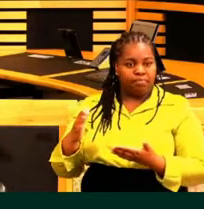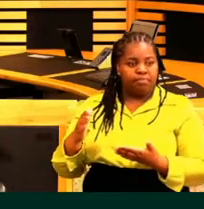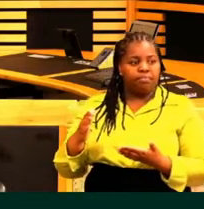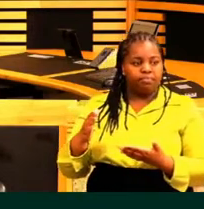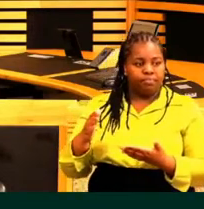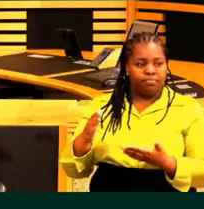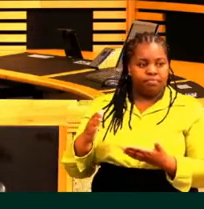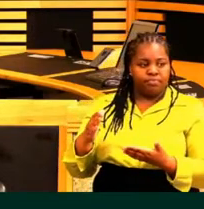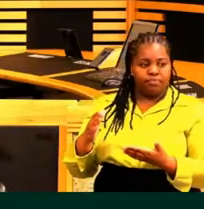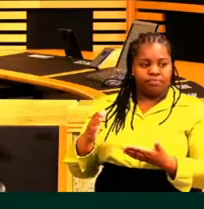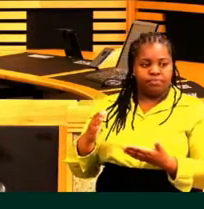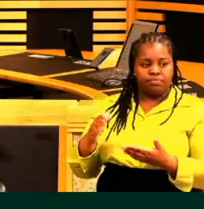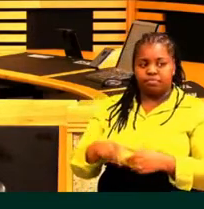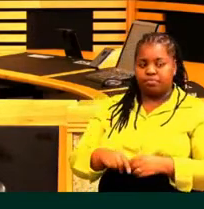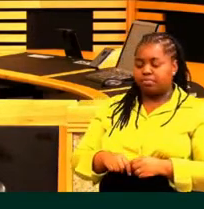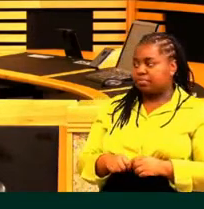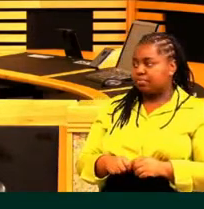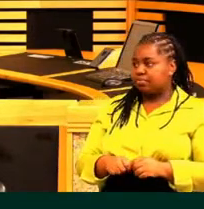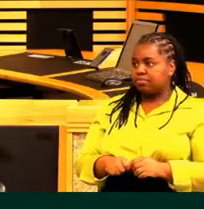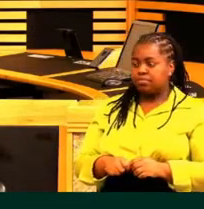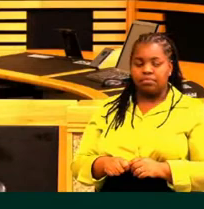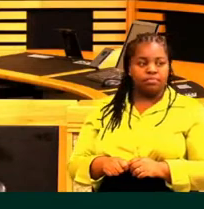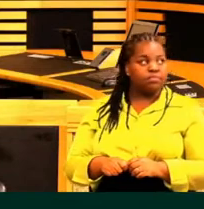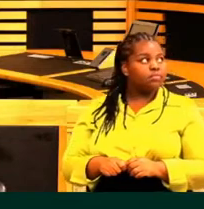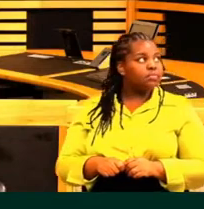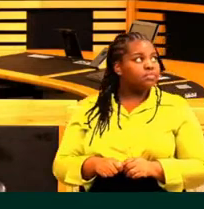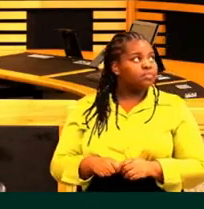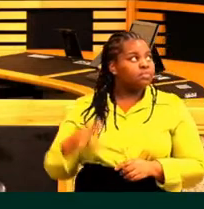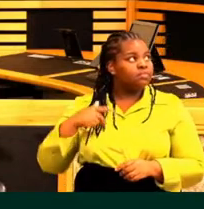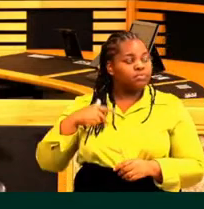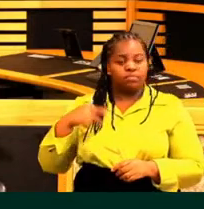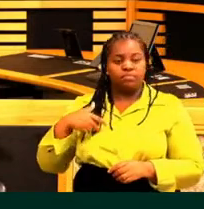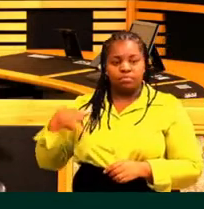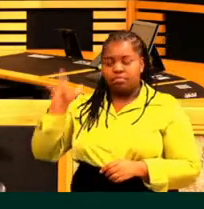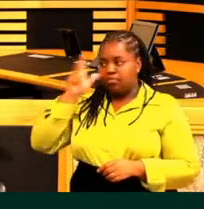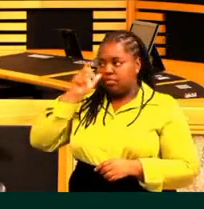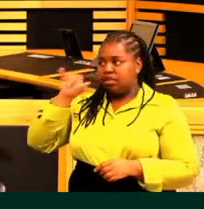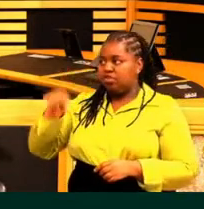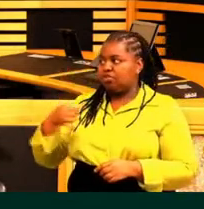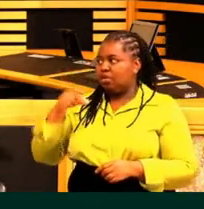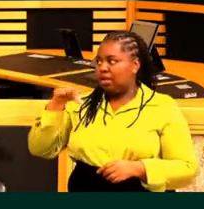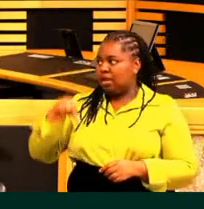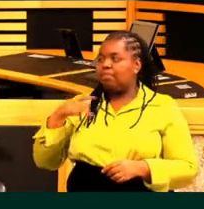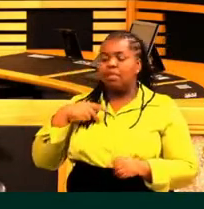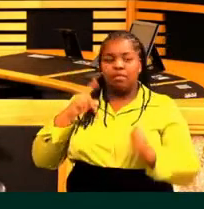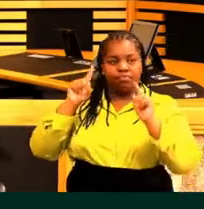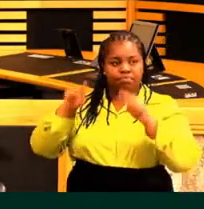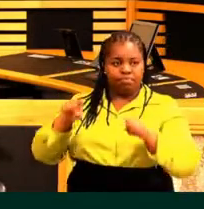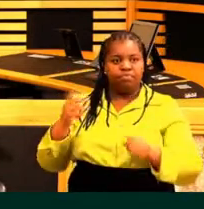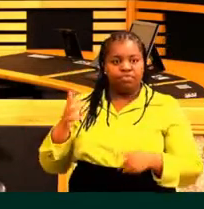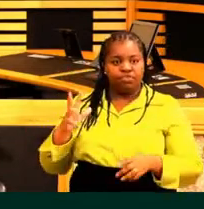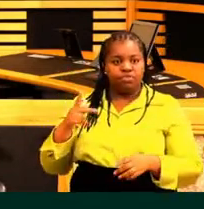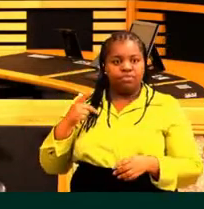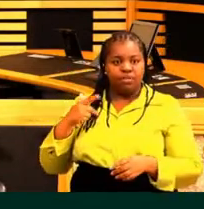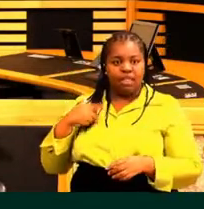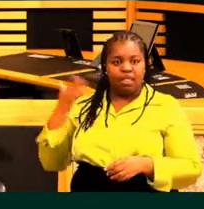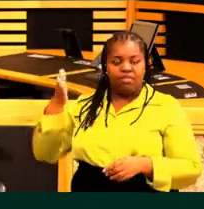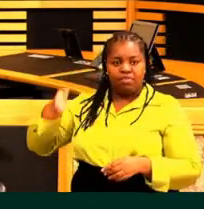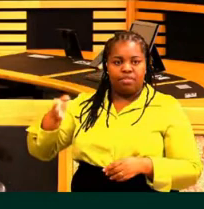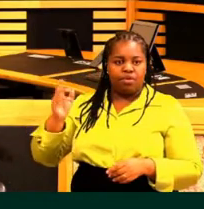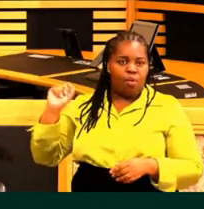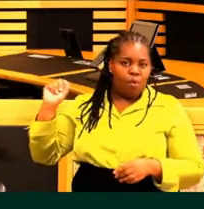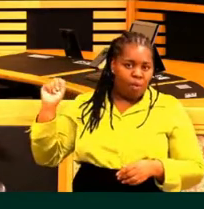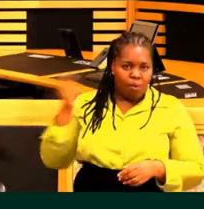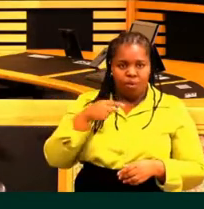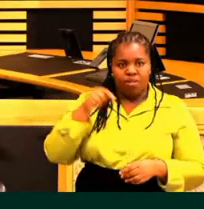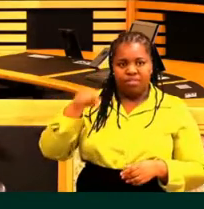zela senders and all that very well I've been in Georgia actually I've been in every corner